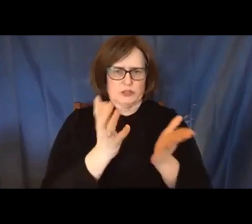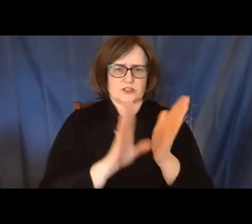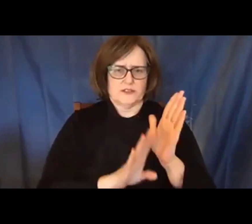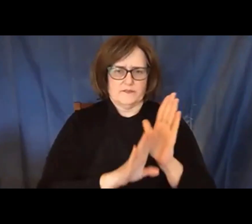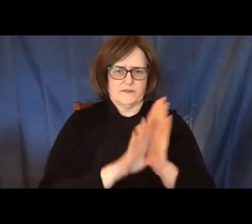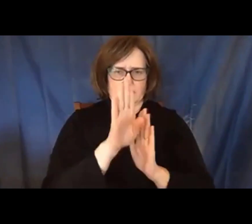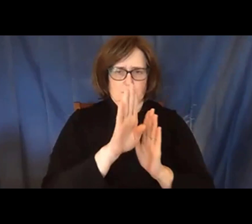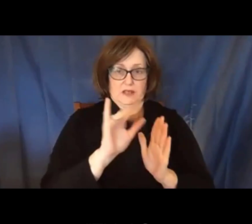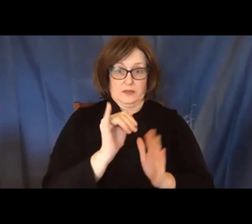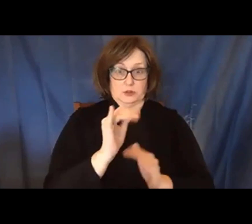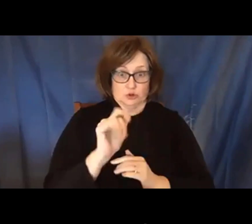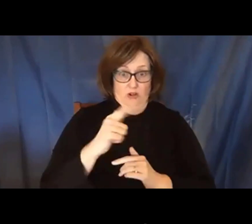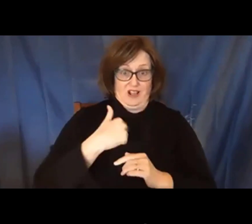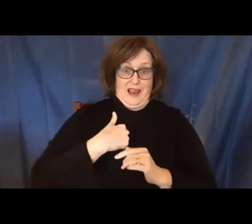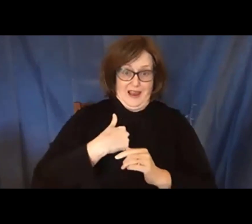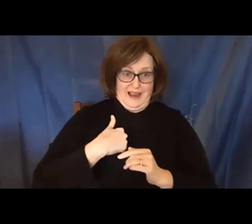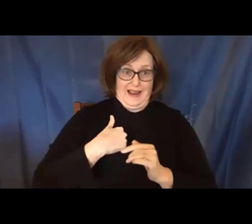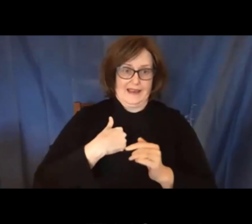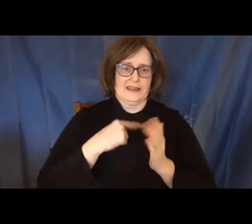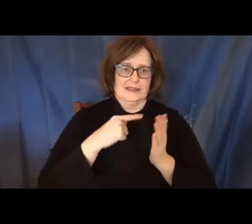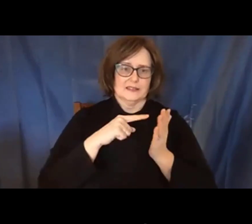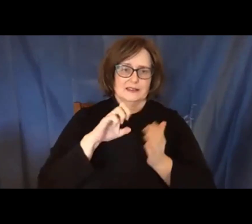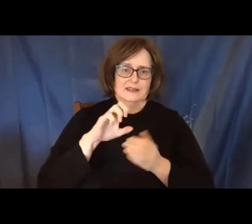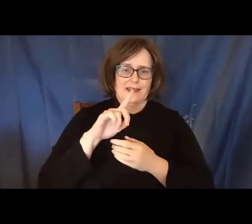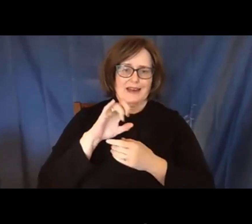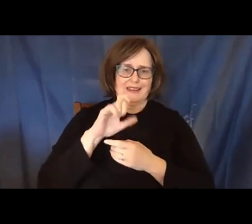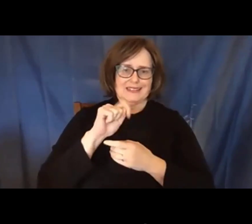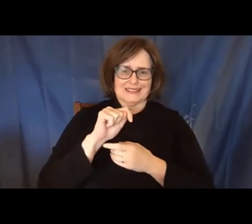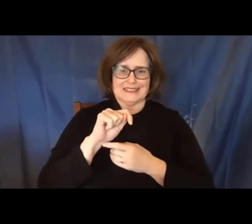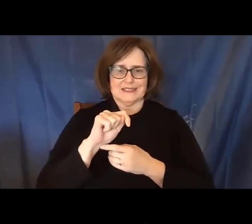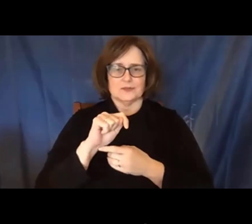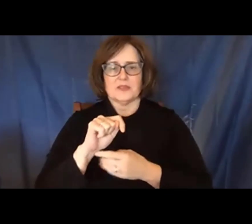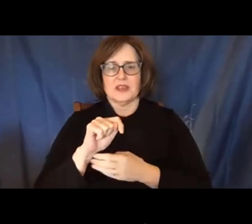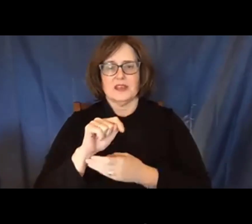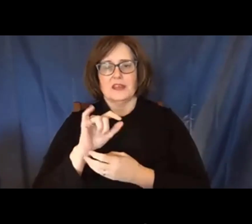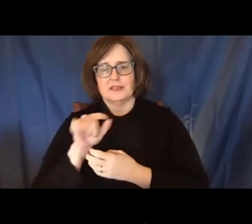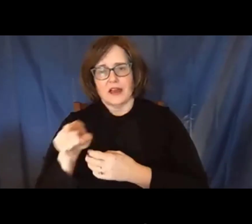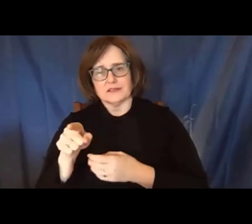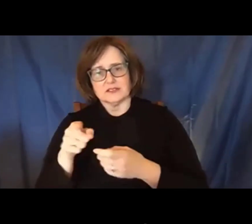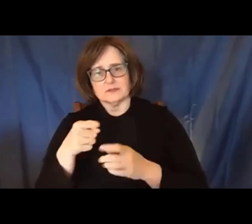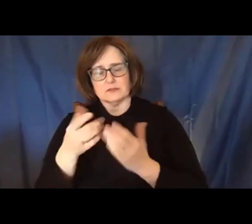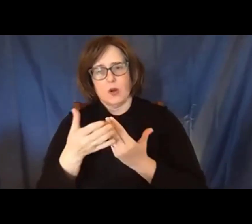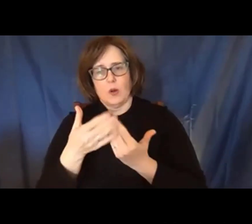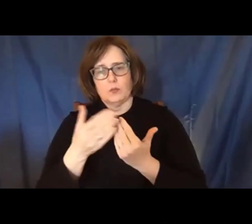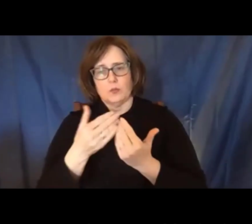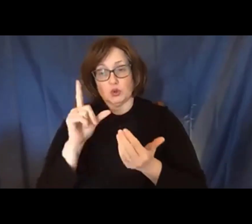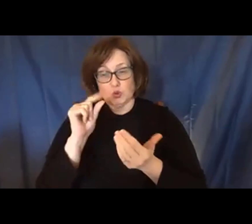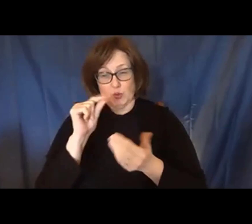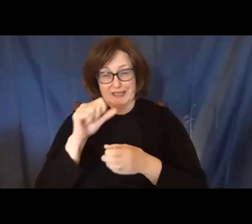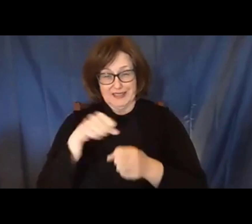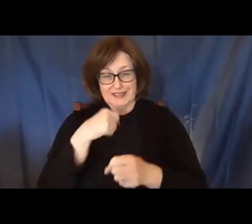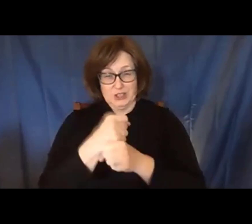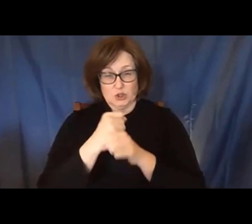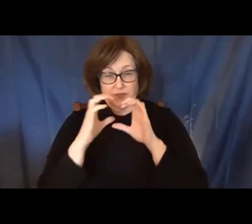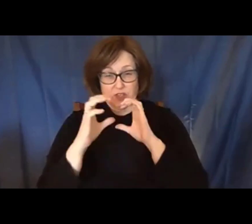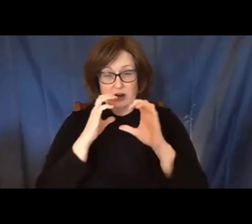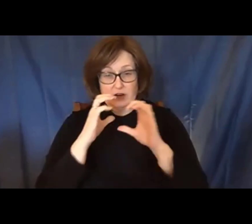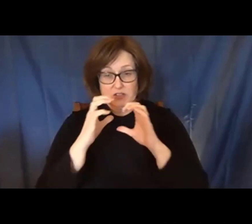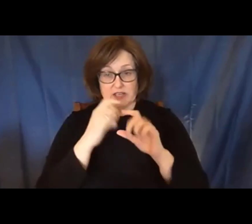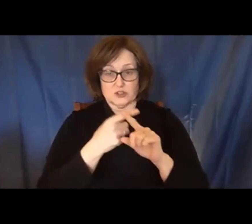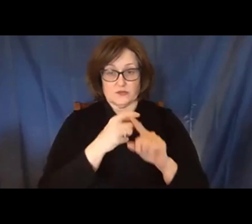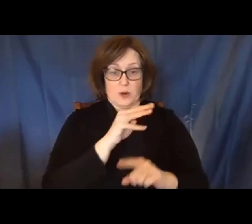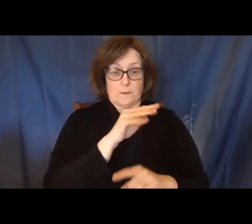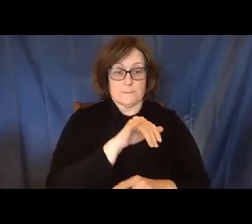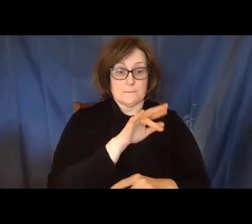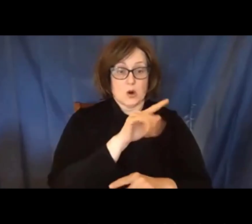edit. Third Stone Journal is the manifestation of almost 2 decades of conversations between Myrtle Jones and